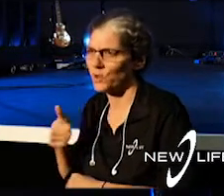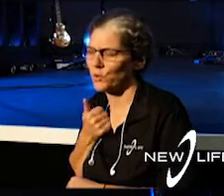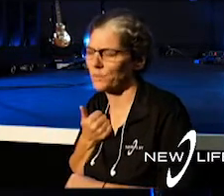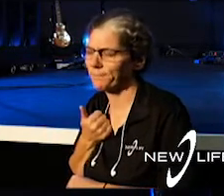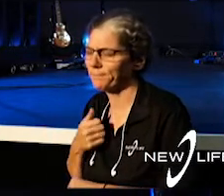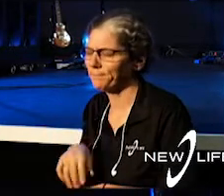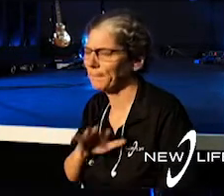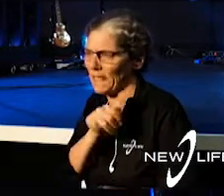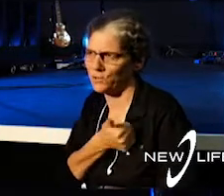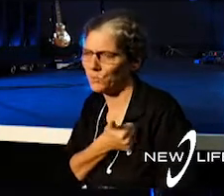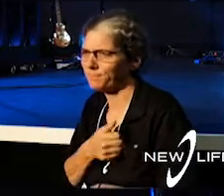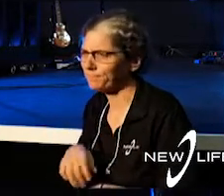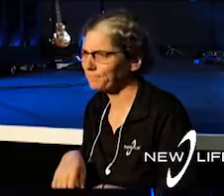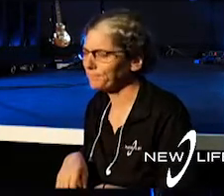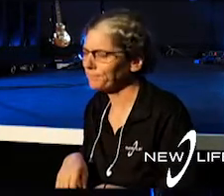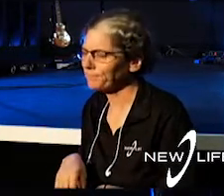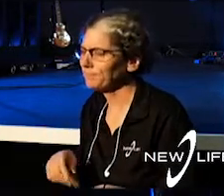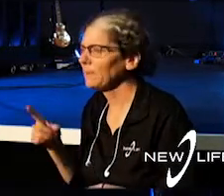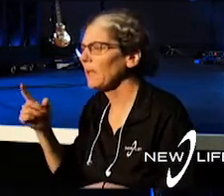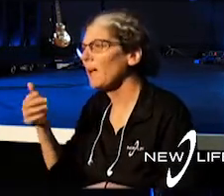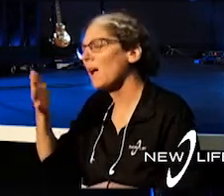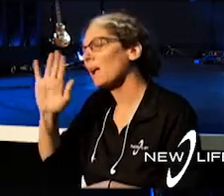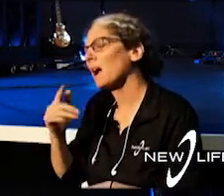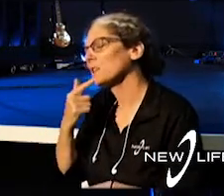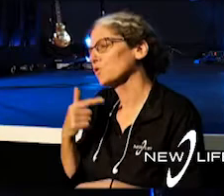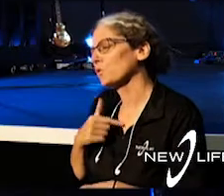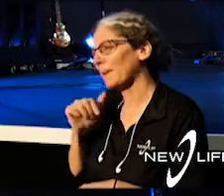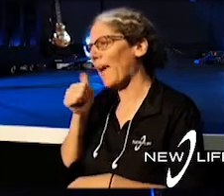I'm trying to show my kids the grace that God shows me every day.